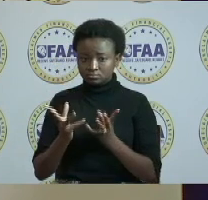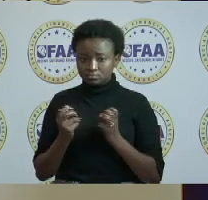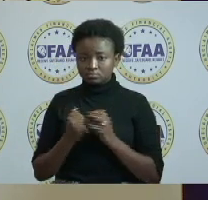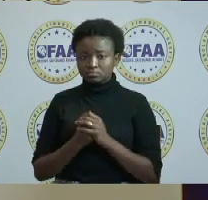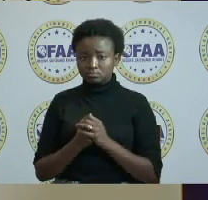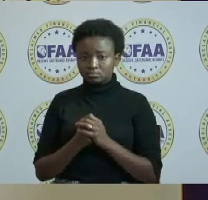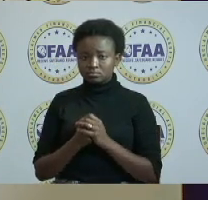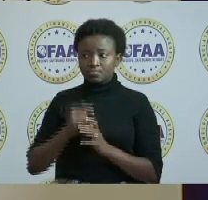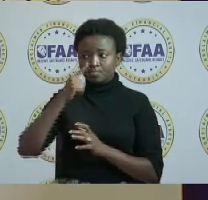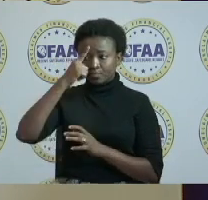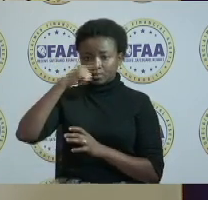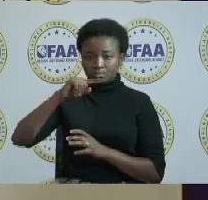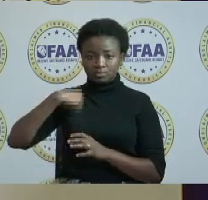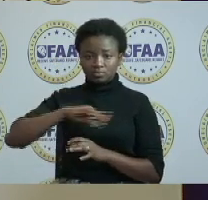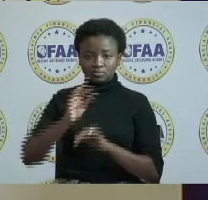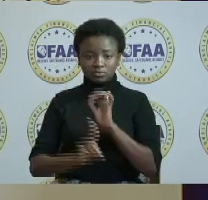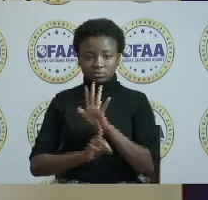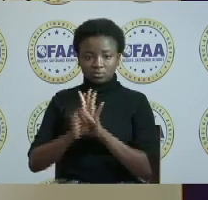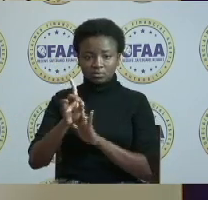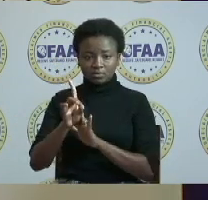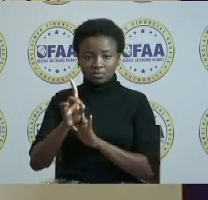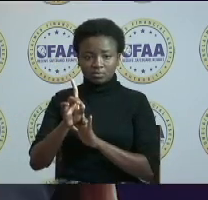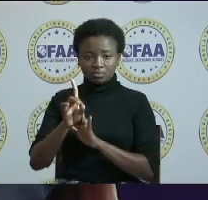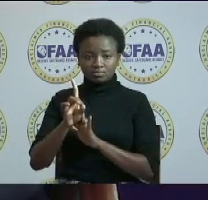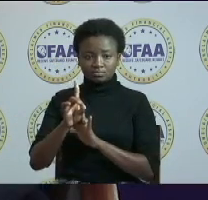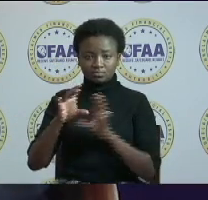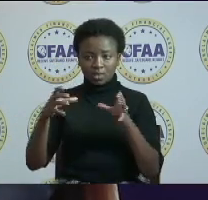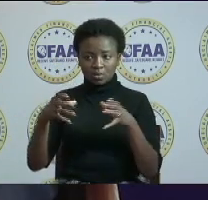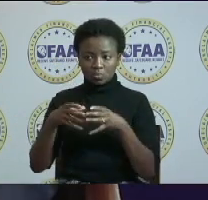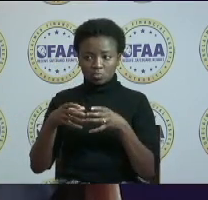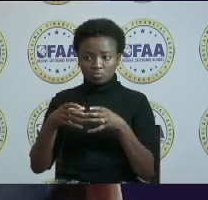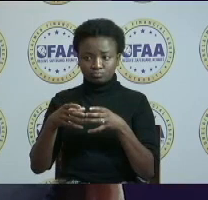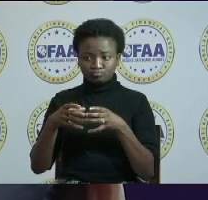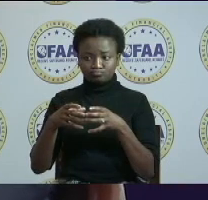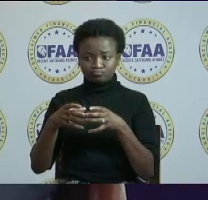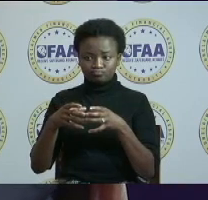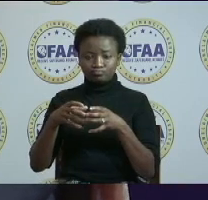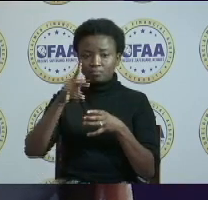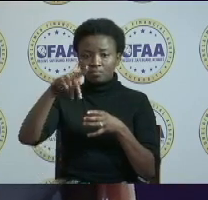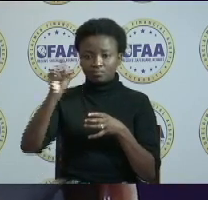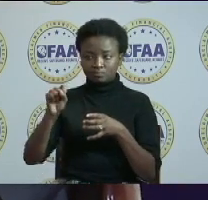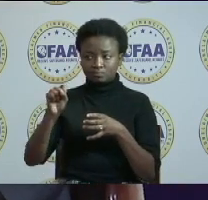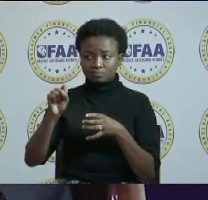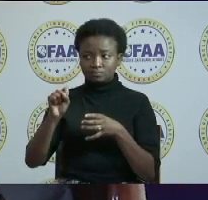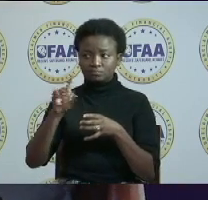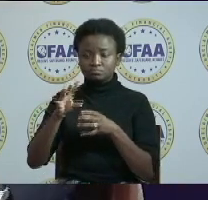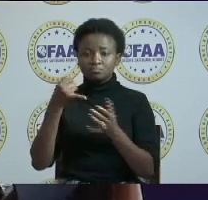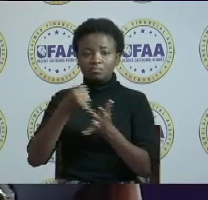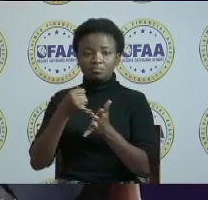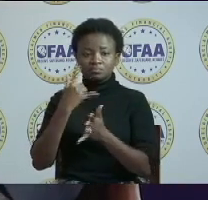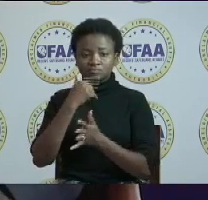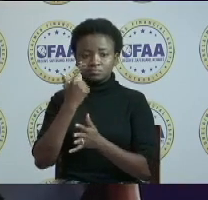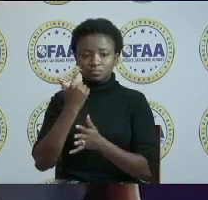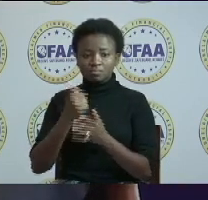policy was developed by a task force that was appointed by the PS National Treasury. It was made up of the staff